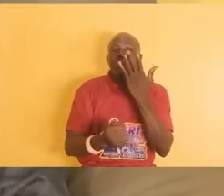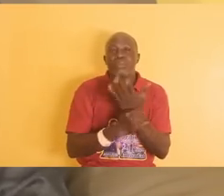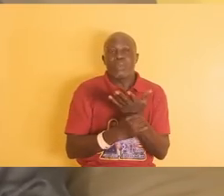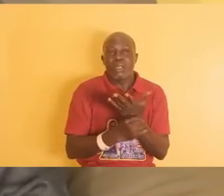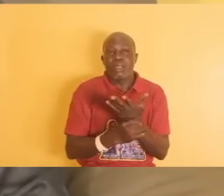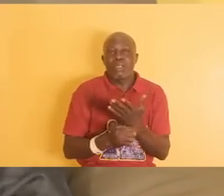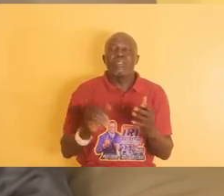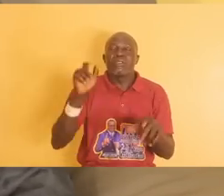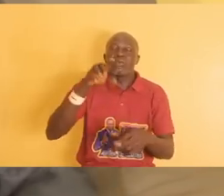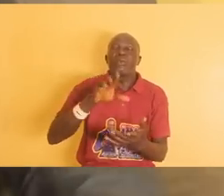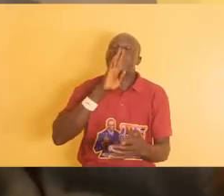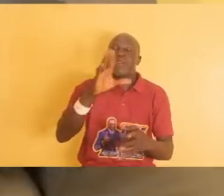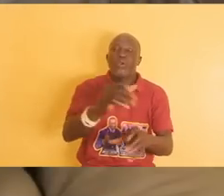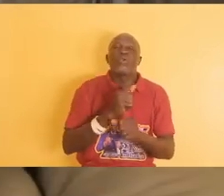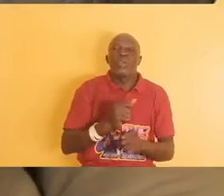of September,